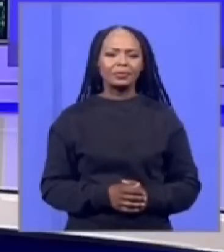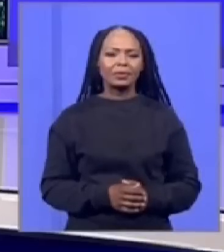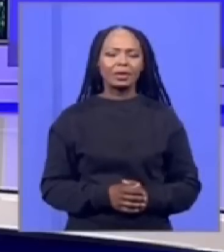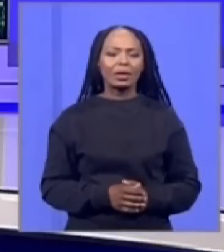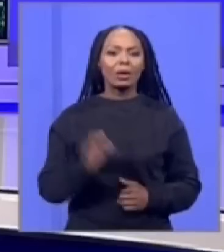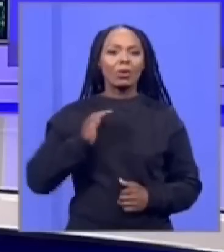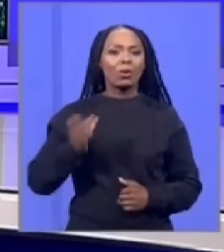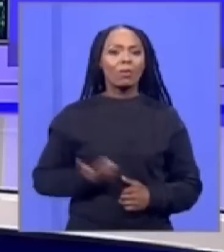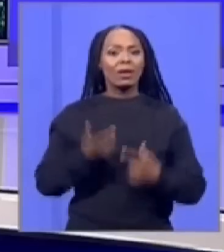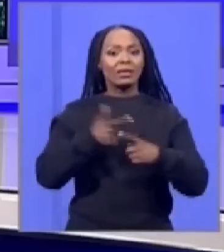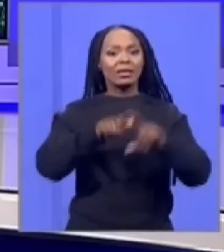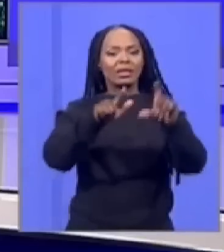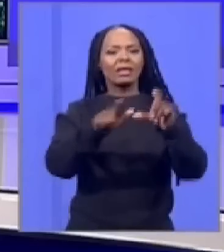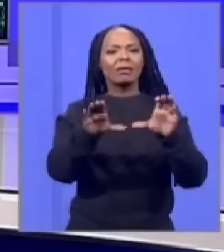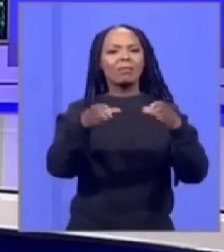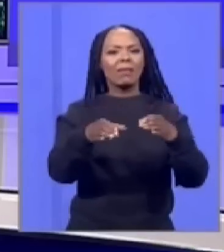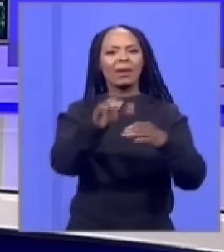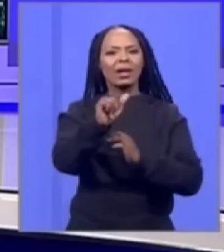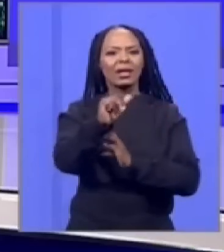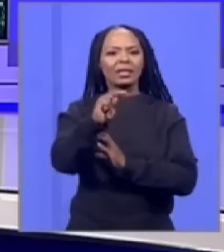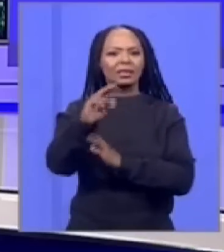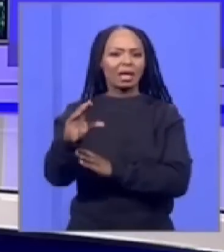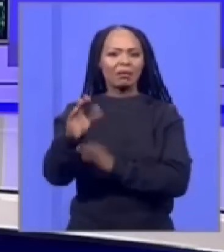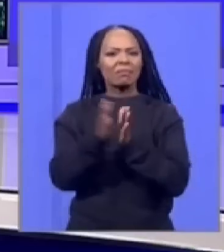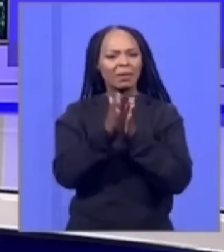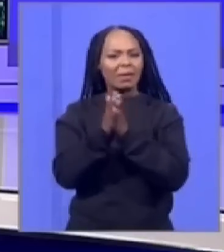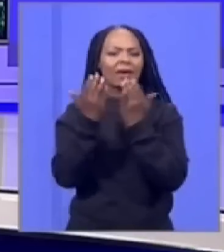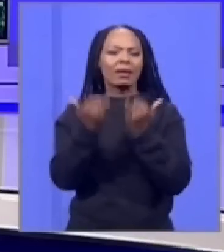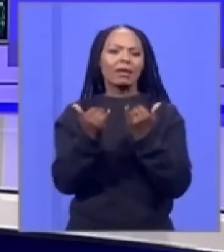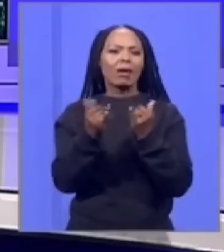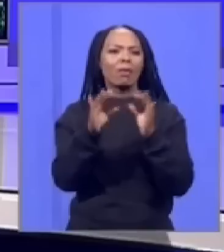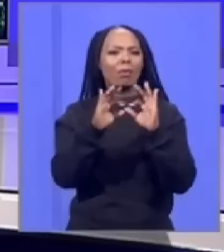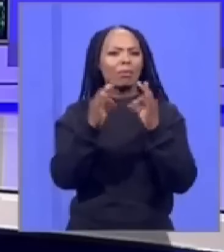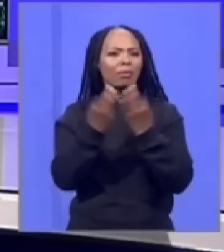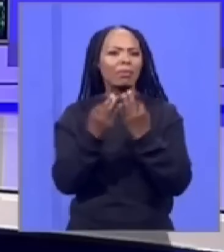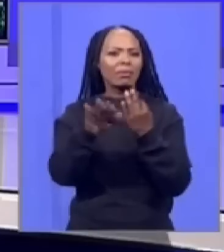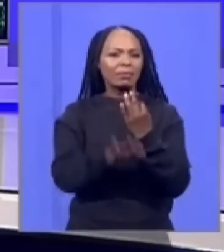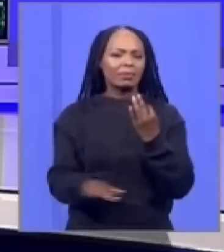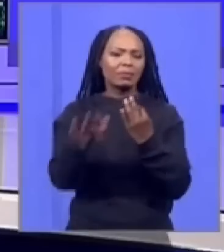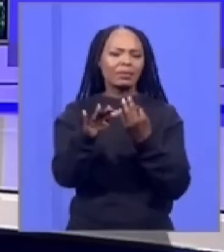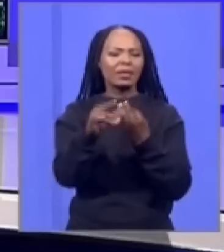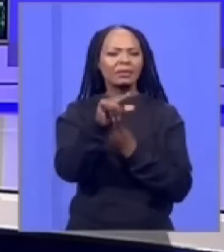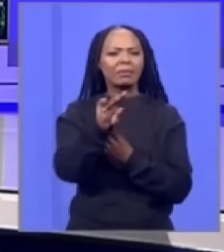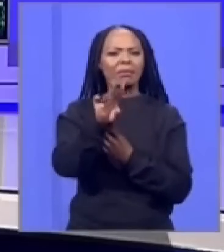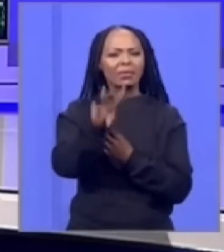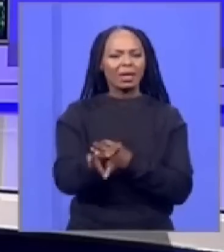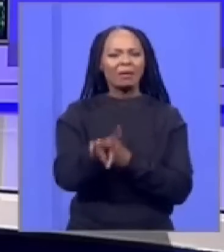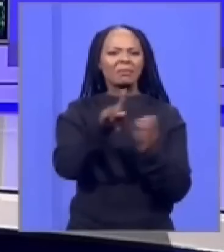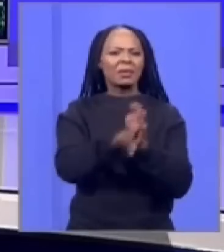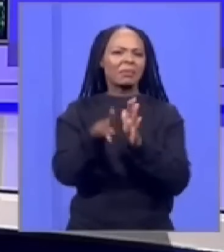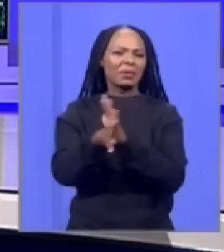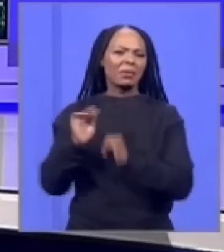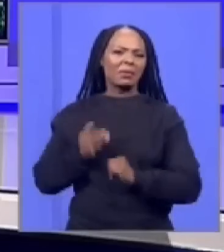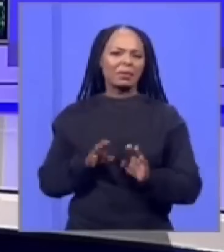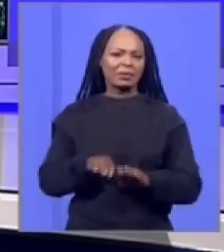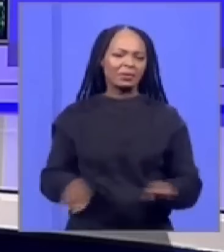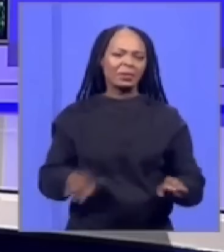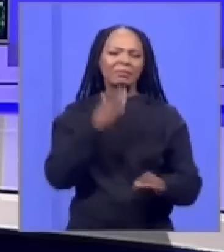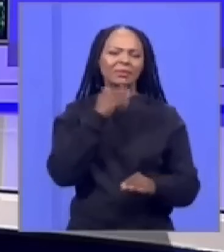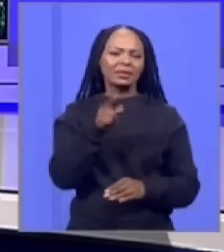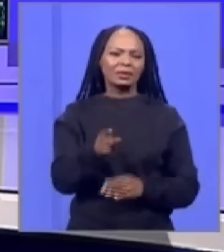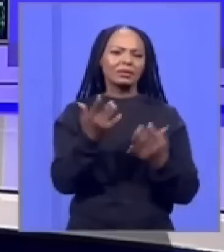ya ANC e ipiletsa ho malapa hore a dule a fadimehile kgahlano le tshebediso ya dikgoka ho basadi le bana nakong ena matsatsi a phomolo ha